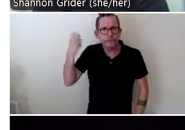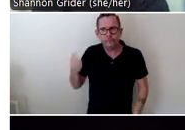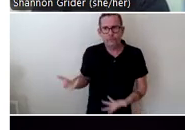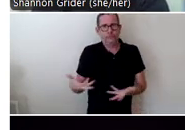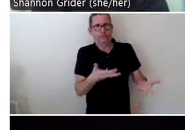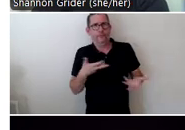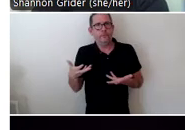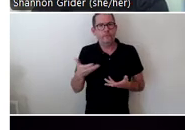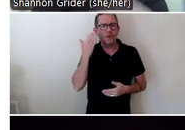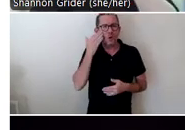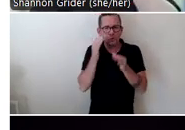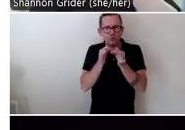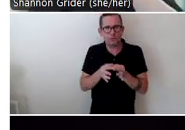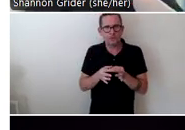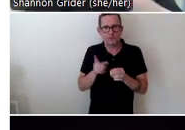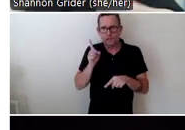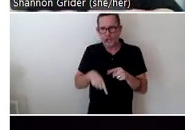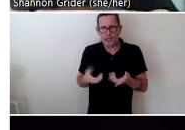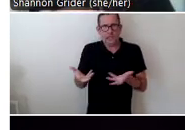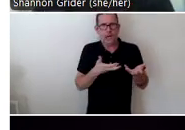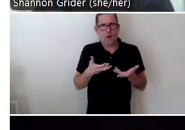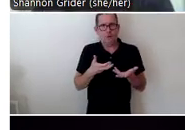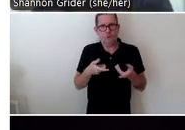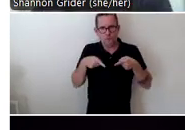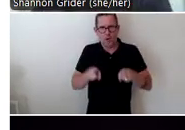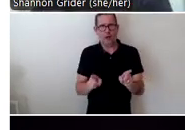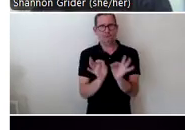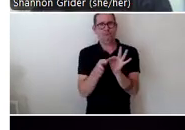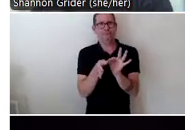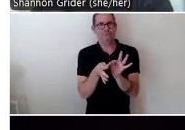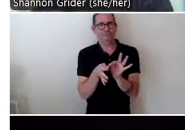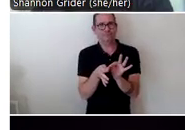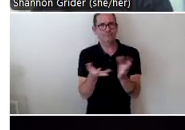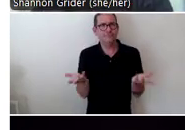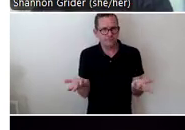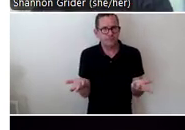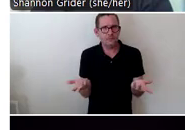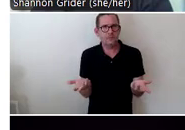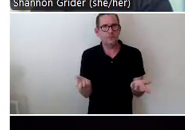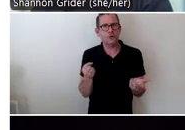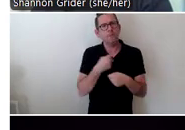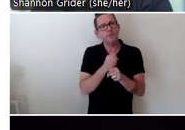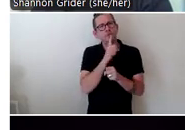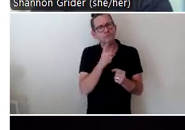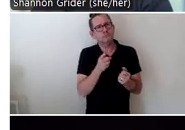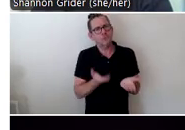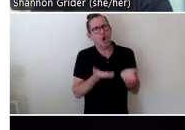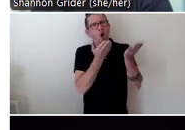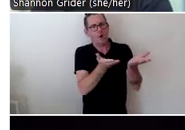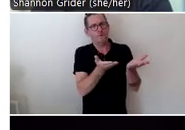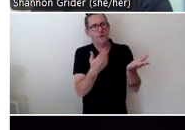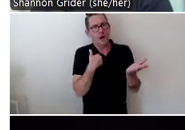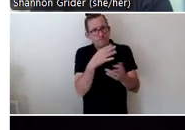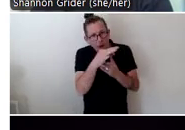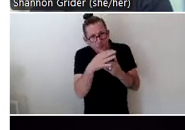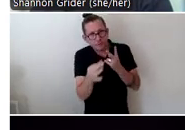that we can lock for safekeeping so that they're not, taken or knocked over or misplaced, so that when the interpreter leaves, they can't find their